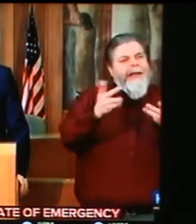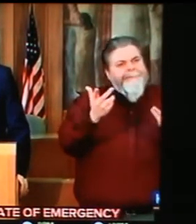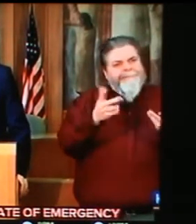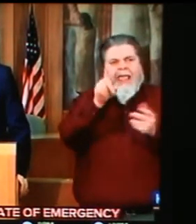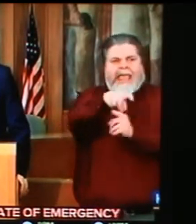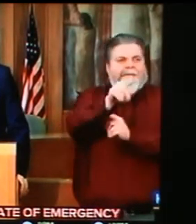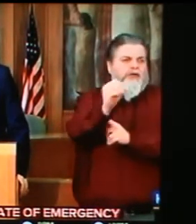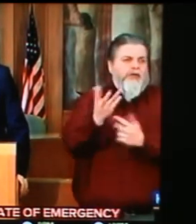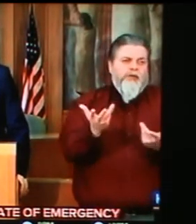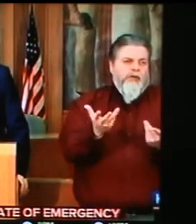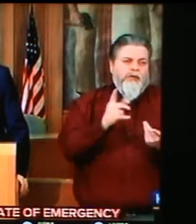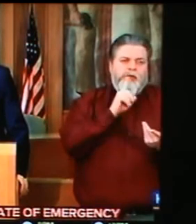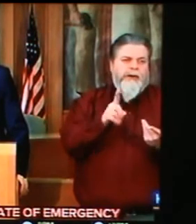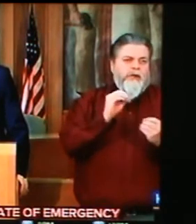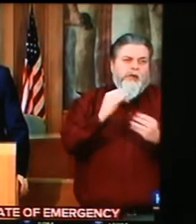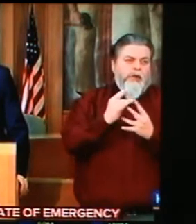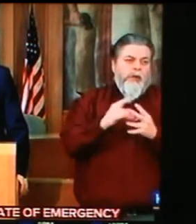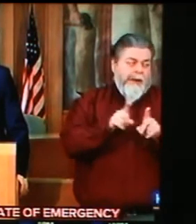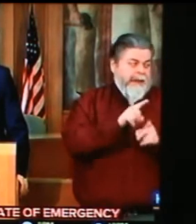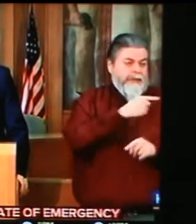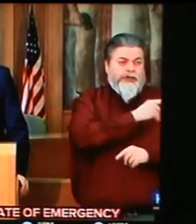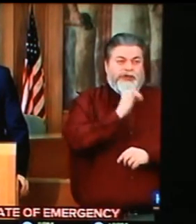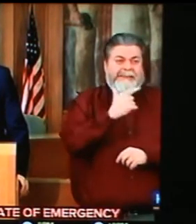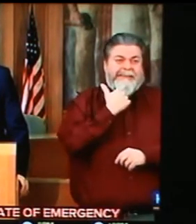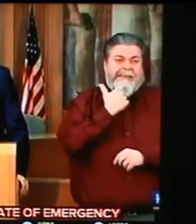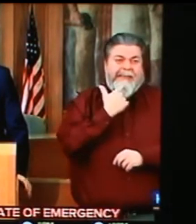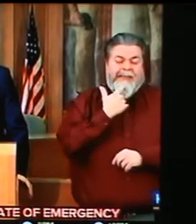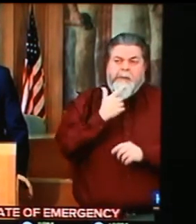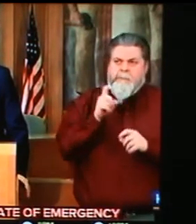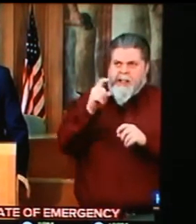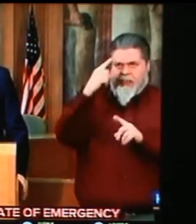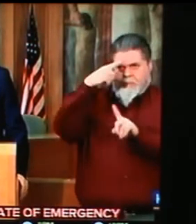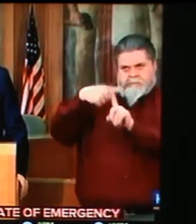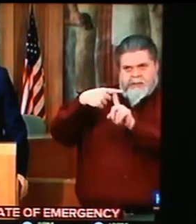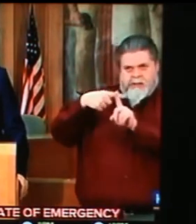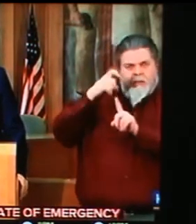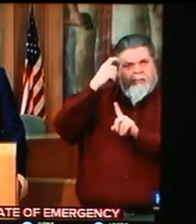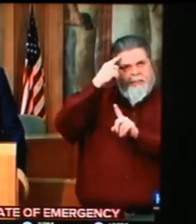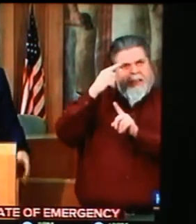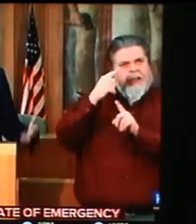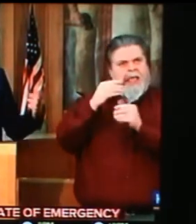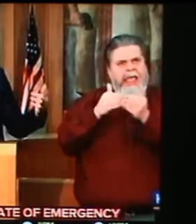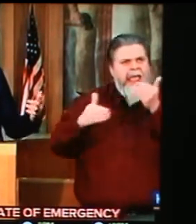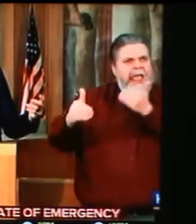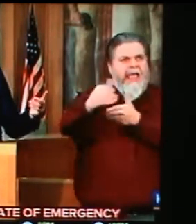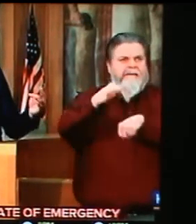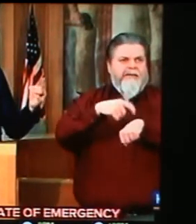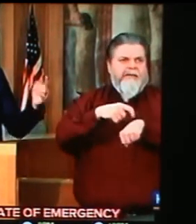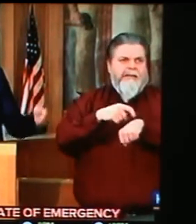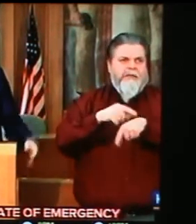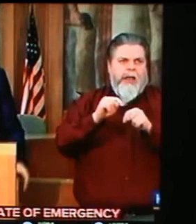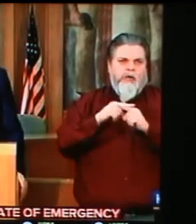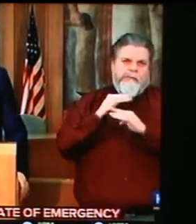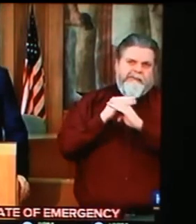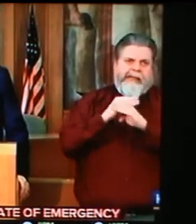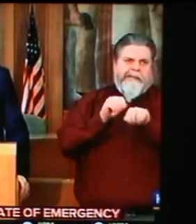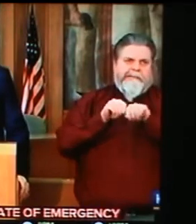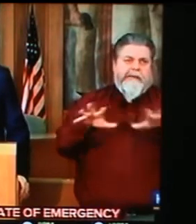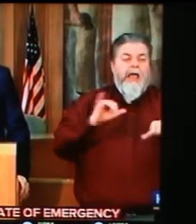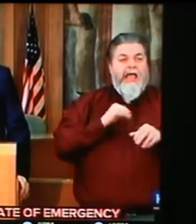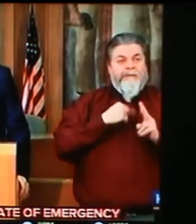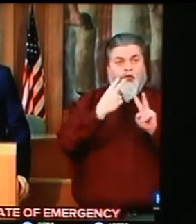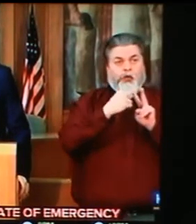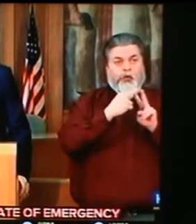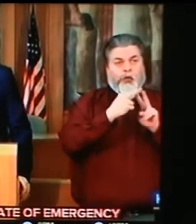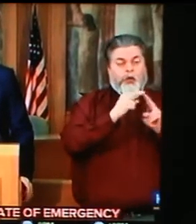on what Jill just mentioned in terms of a very proactive plan of response. So we have our partners, Dr. Wilde and Dr.